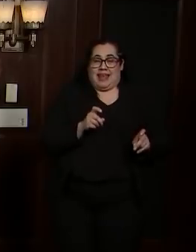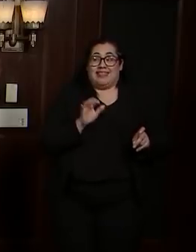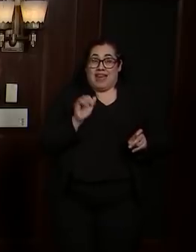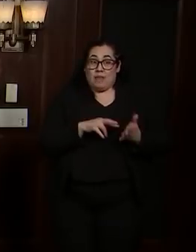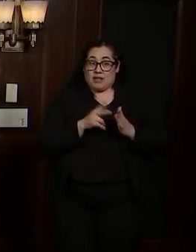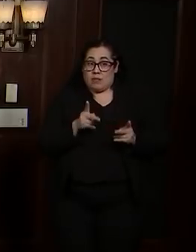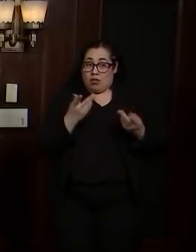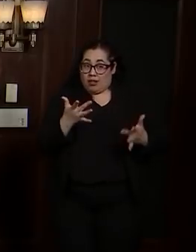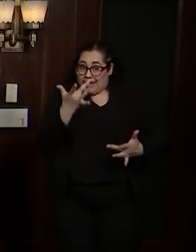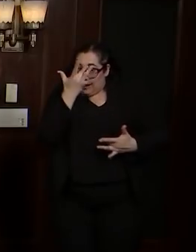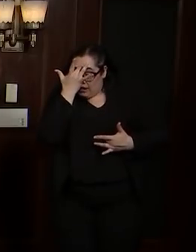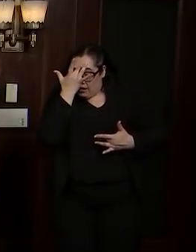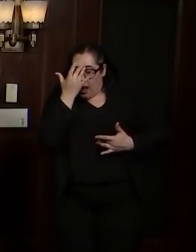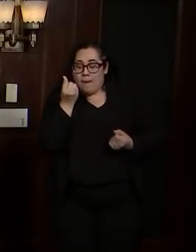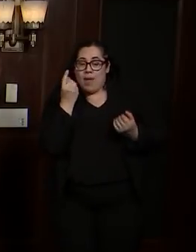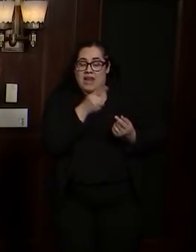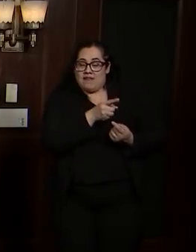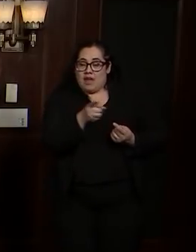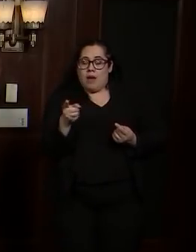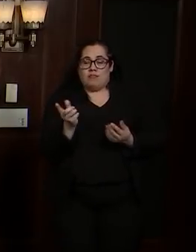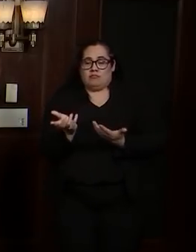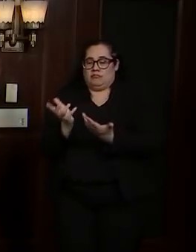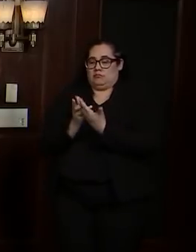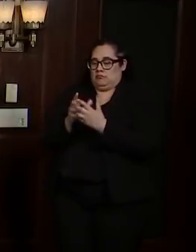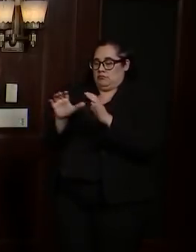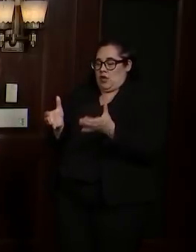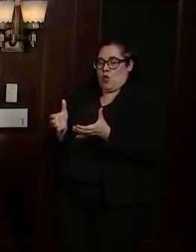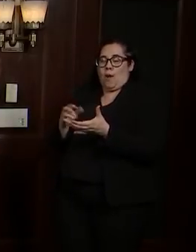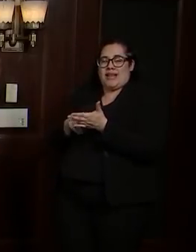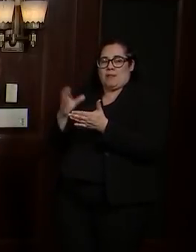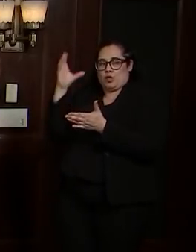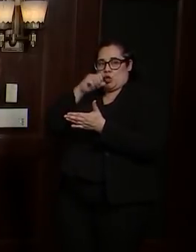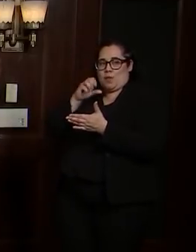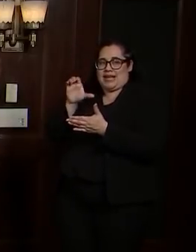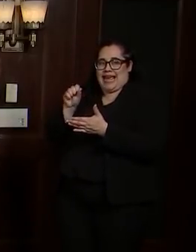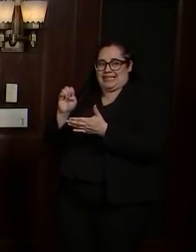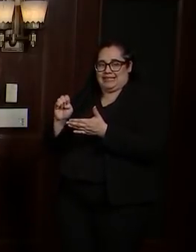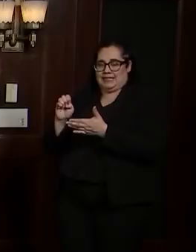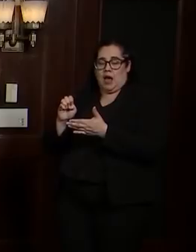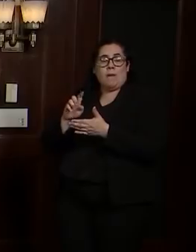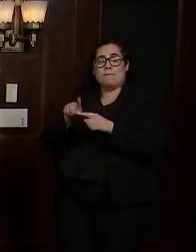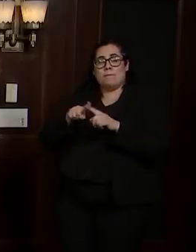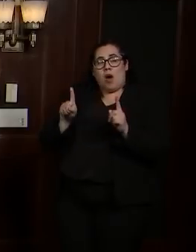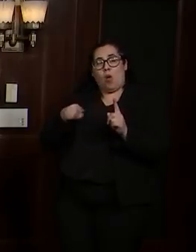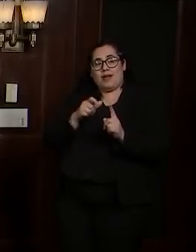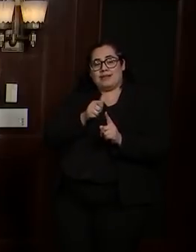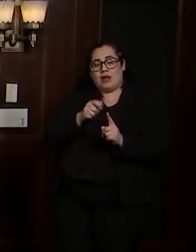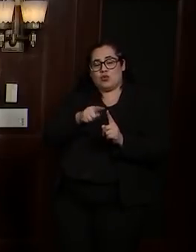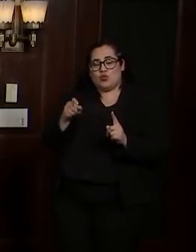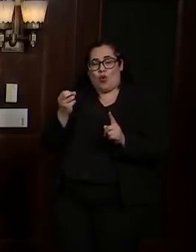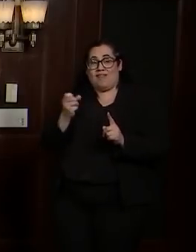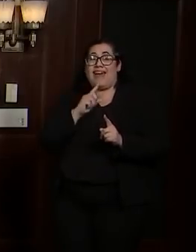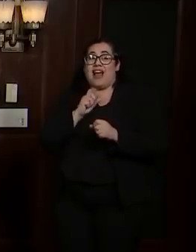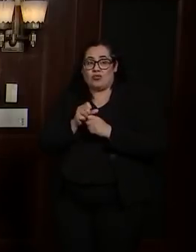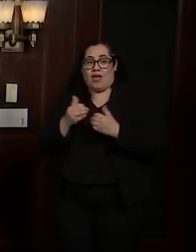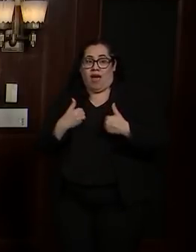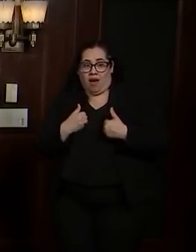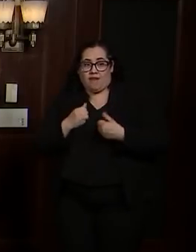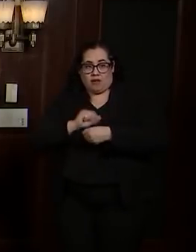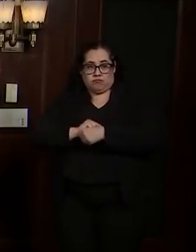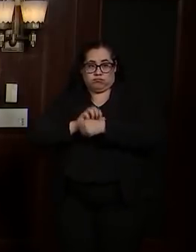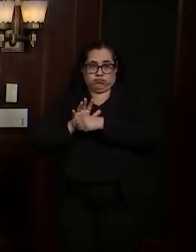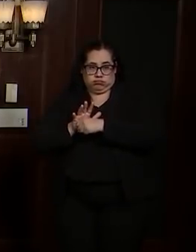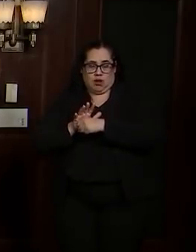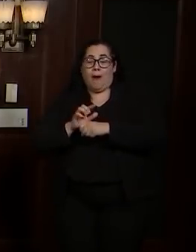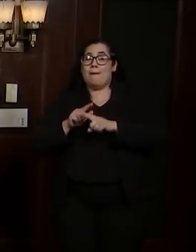who are ill, and many of them fall into the category of a presumed case, only 10 to 12% of them are actually positive for